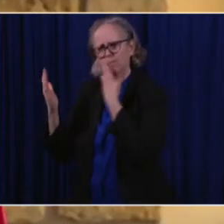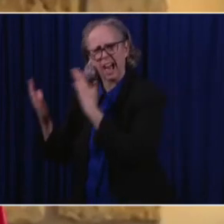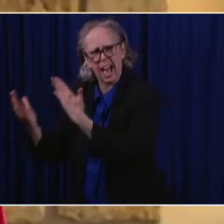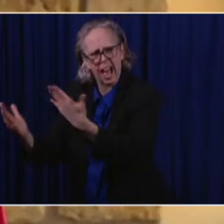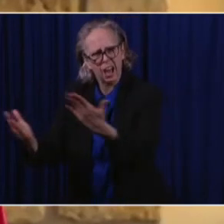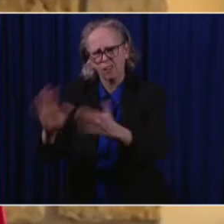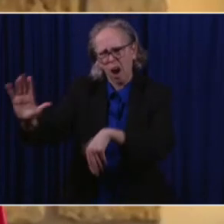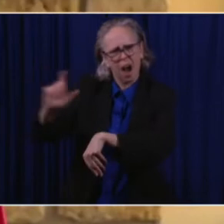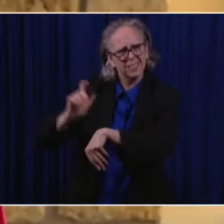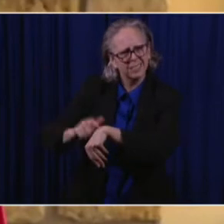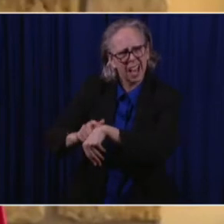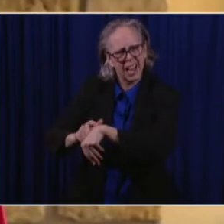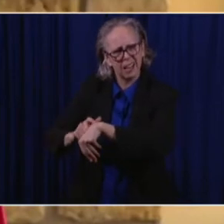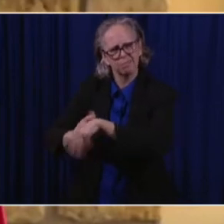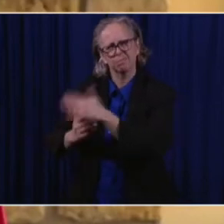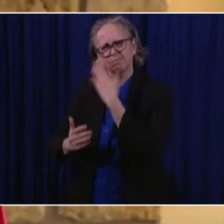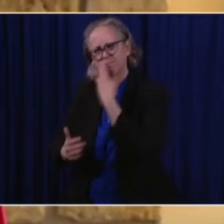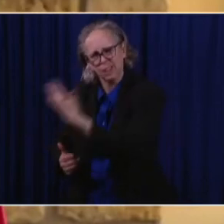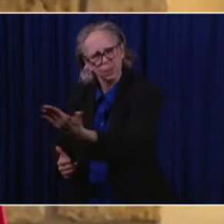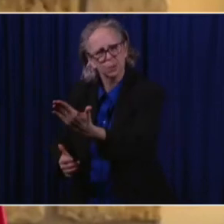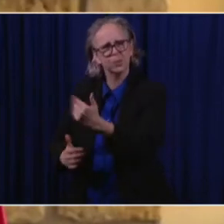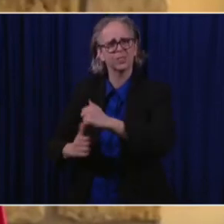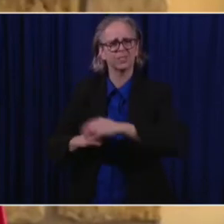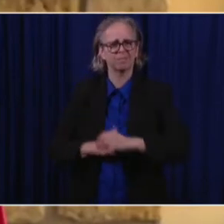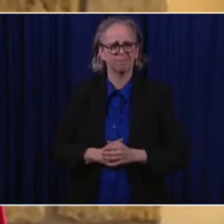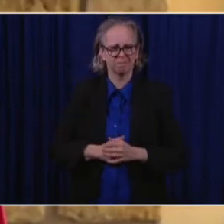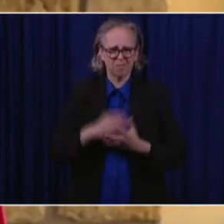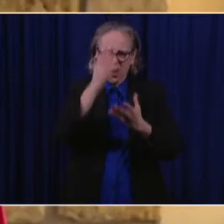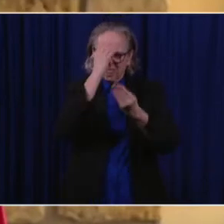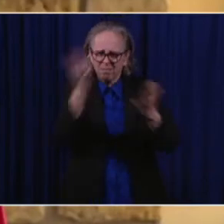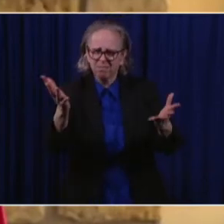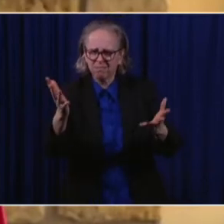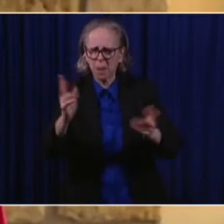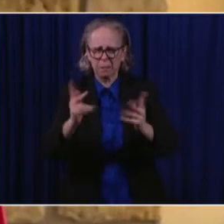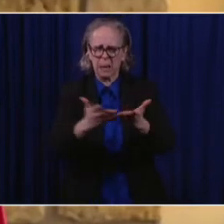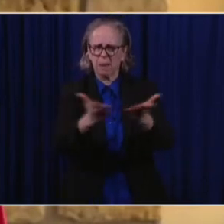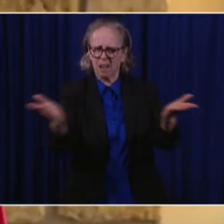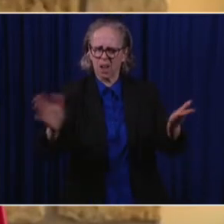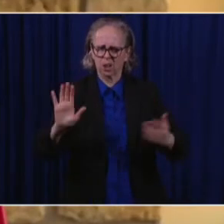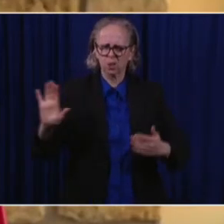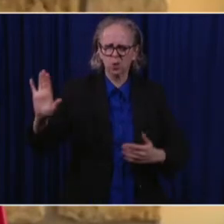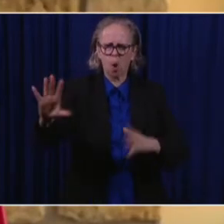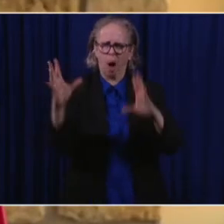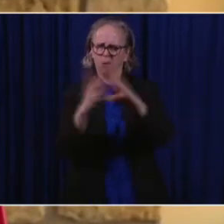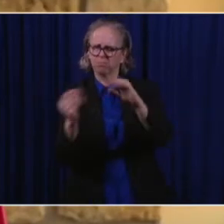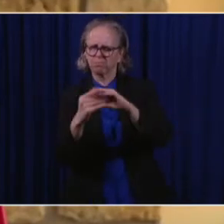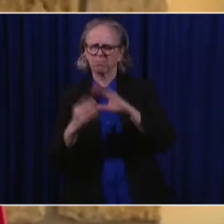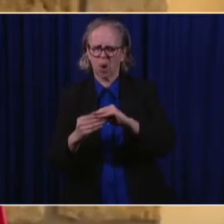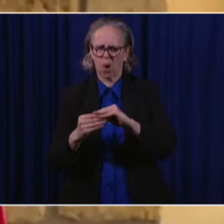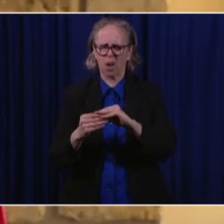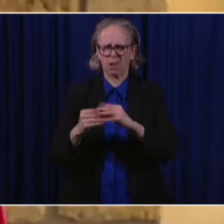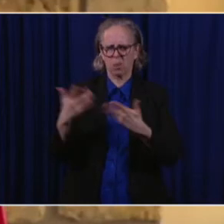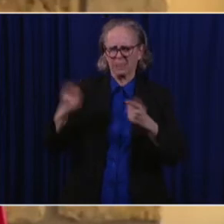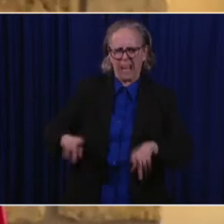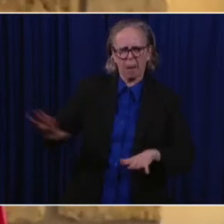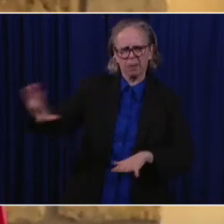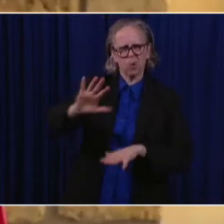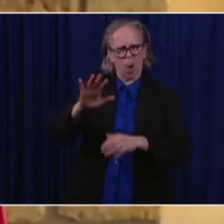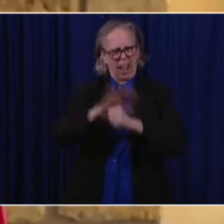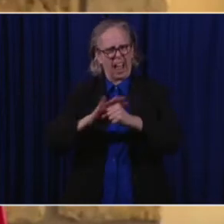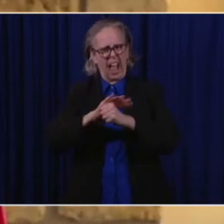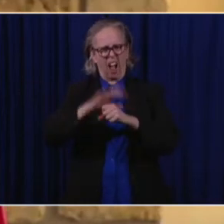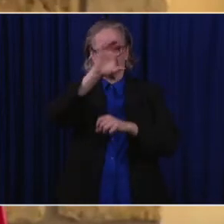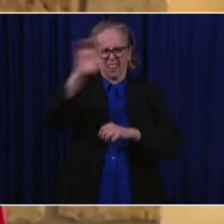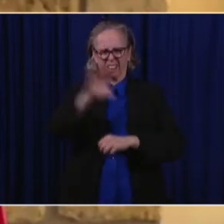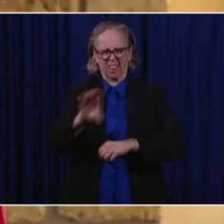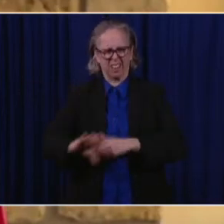very grateful. I think it's important to inform people of what you're seeing out there and what the hospital situation is. So we thank everybody.